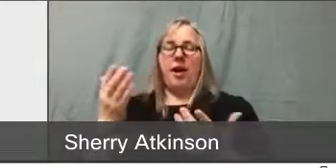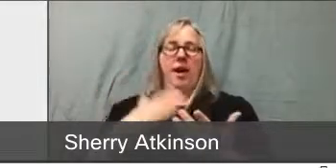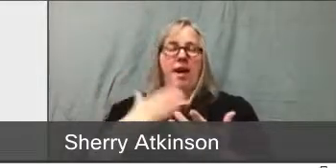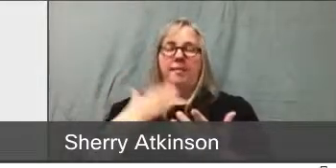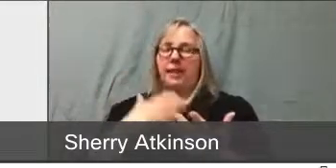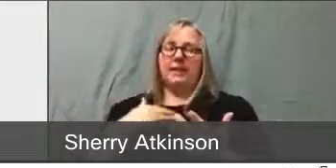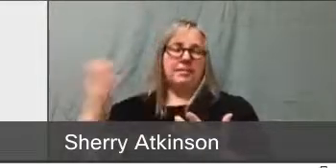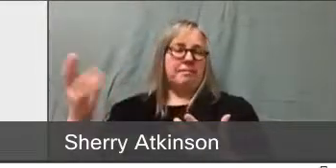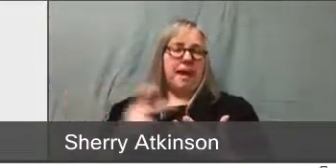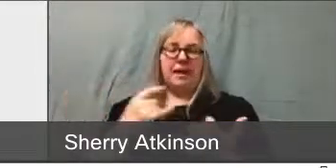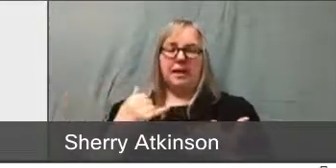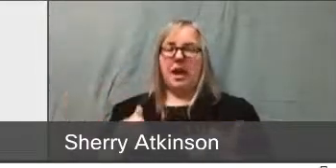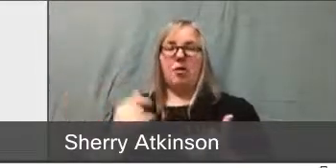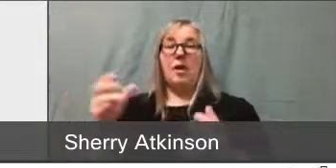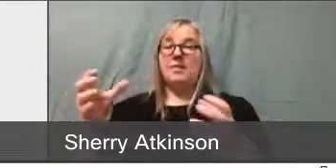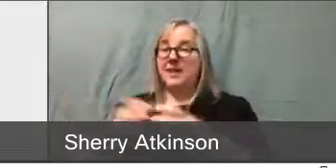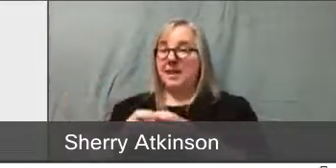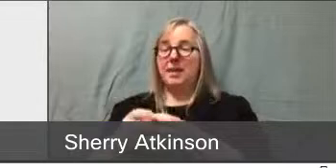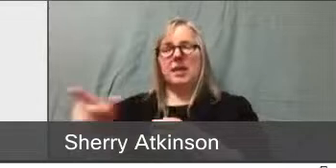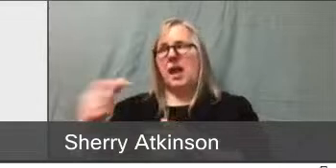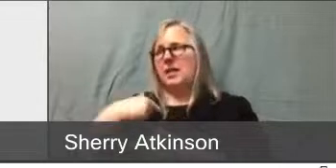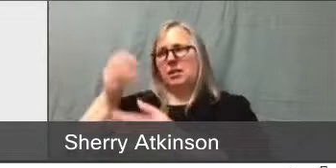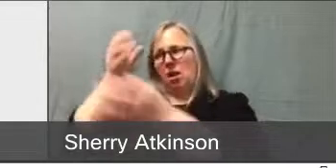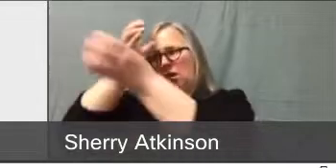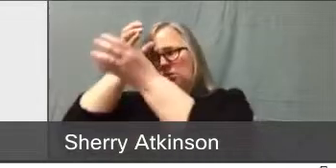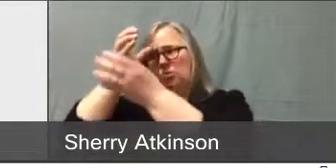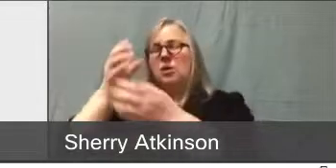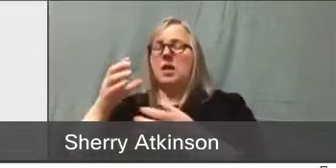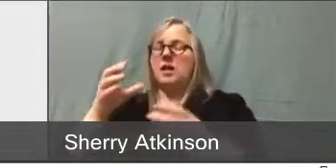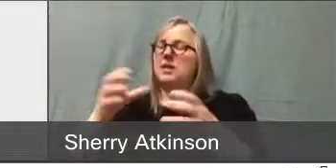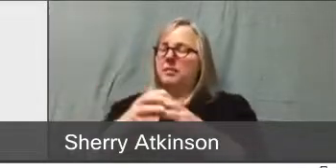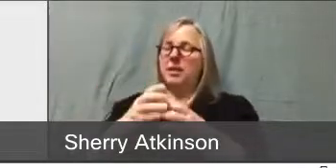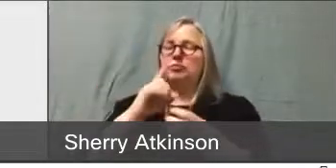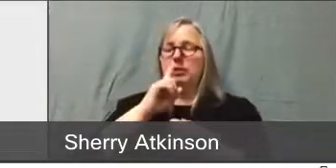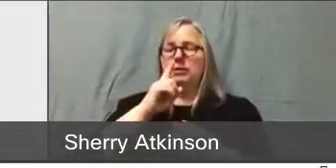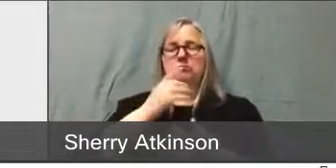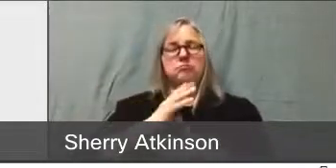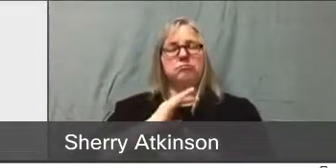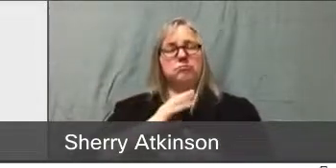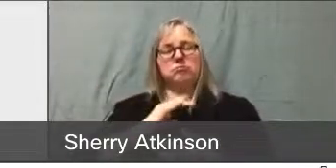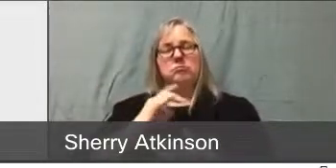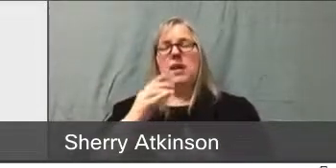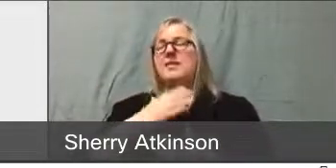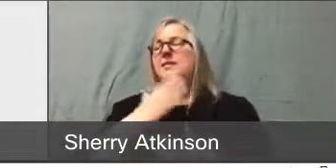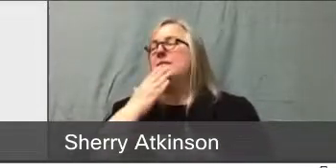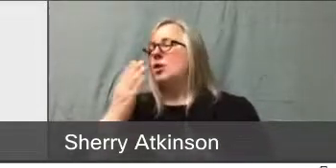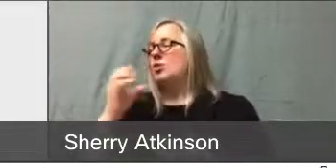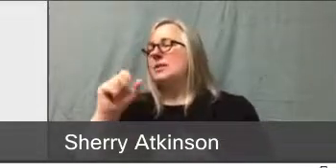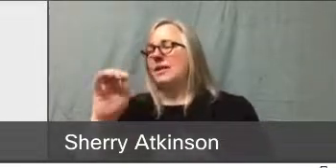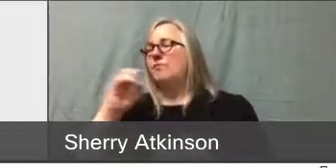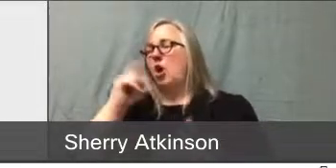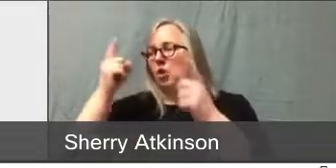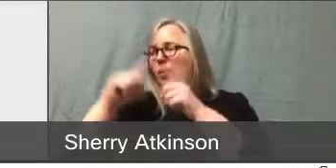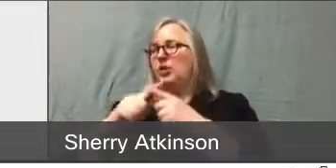the committee, its own charge. So thank you so much, Steve, for agreeing to share the discussion